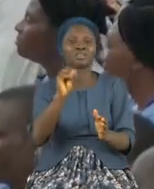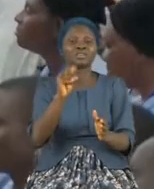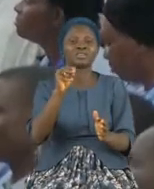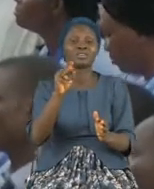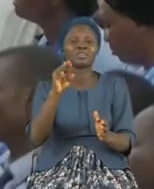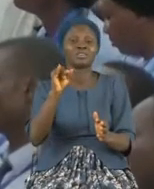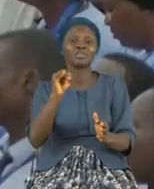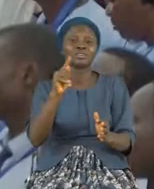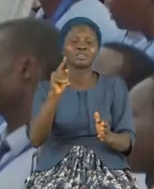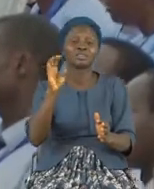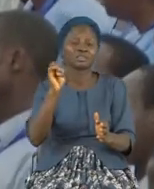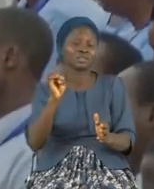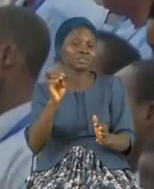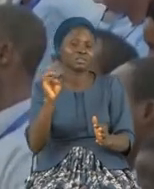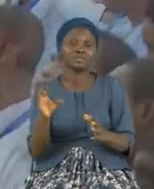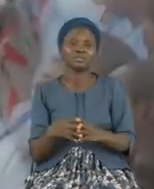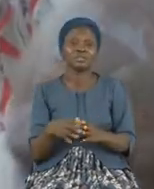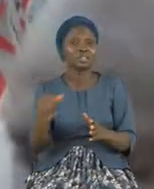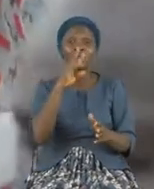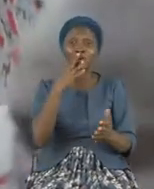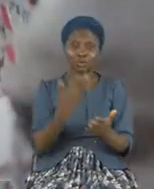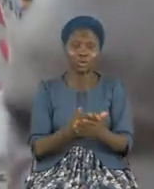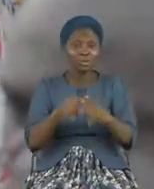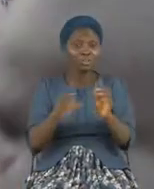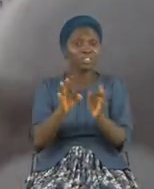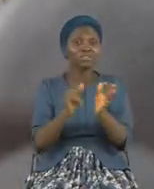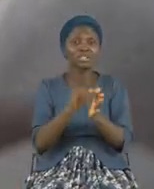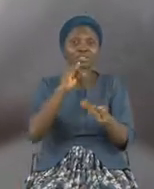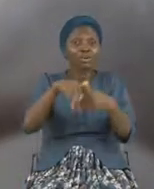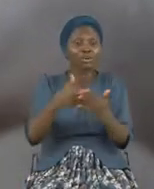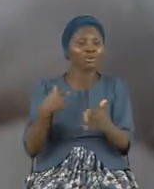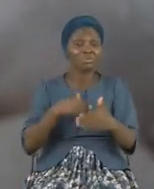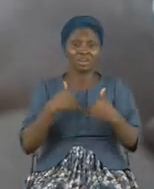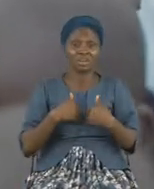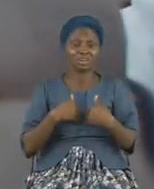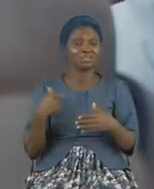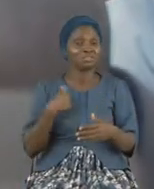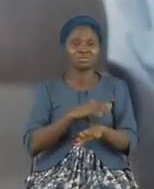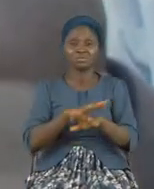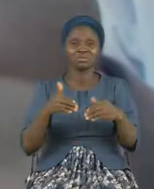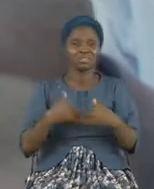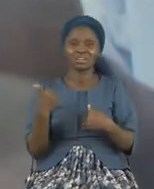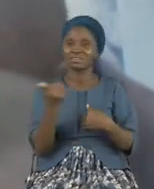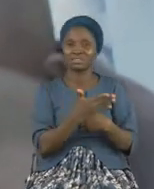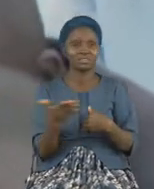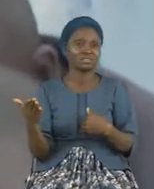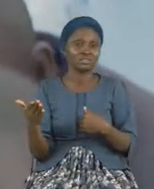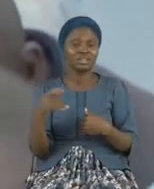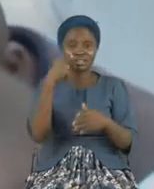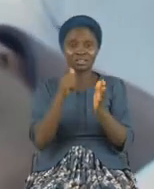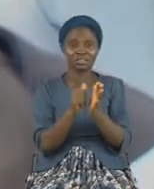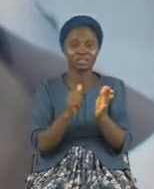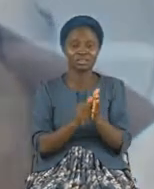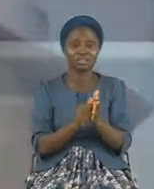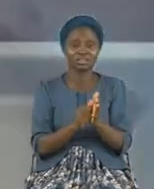have, we don't have anything. He says, silver and gold have I none. You know, there are